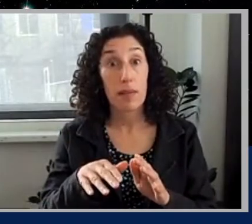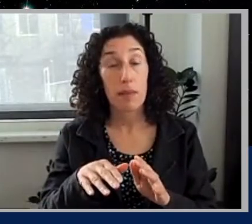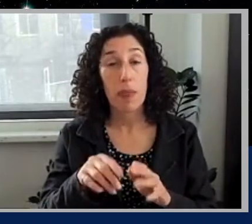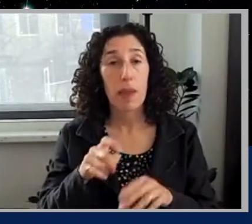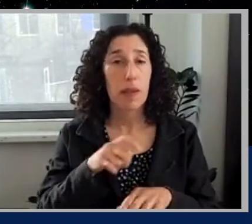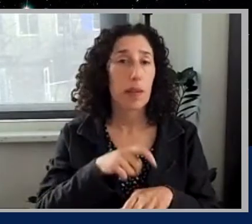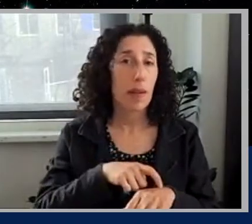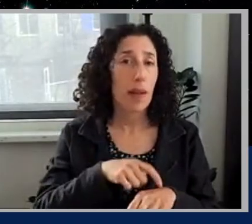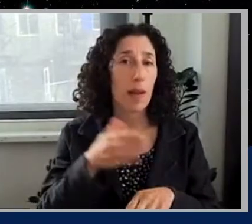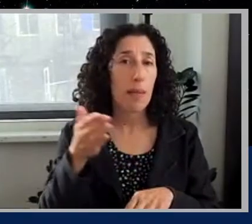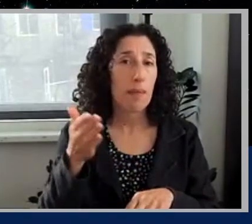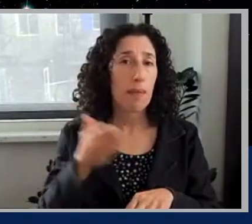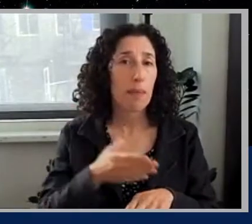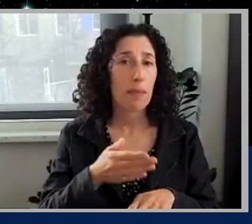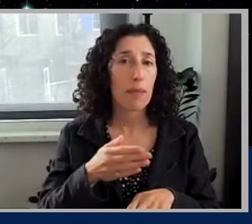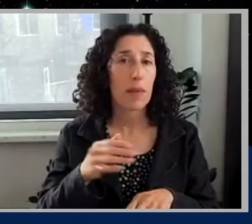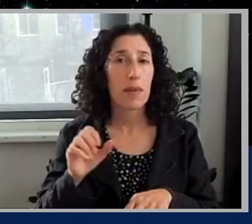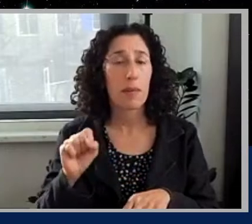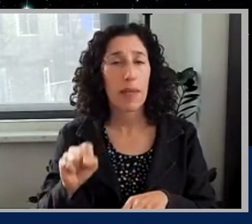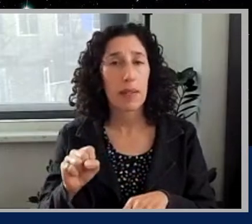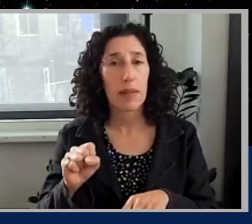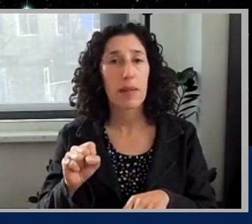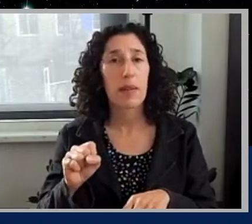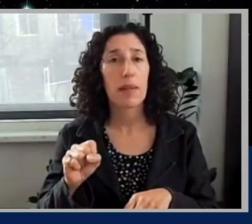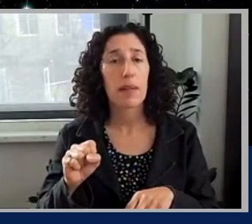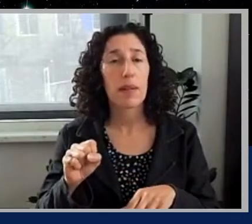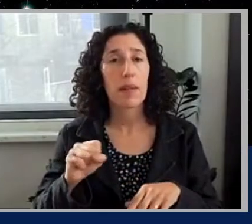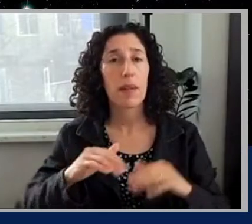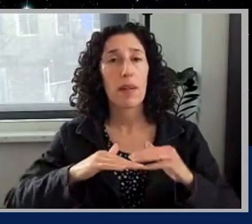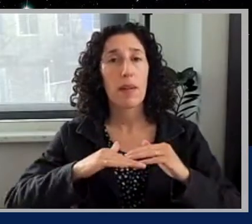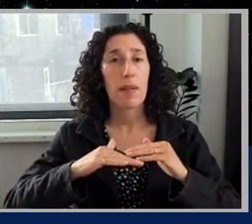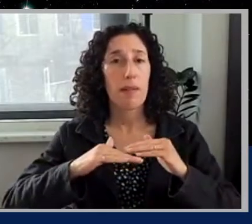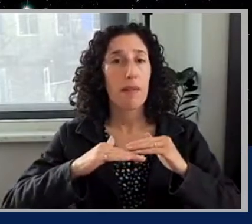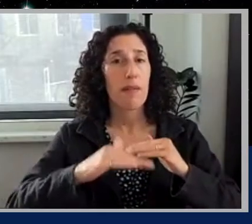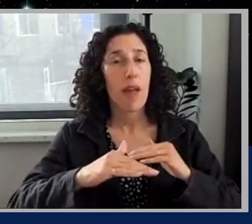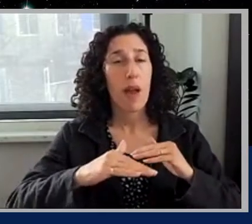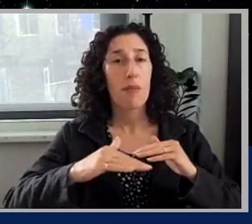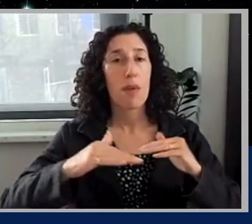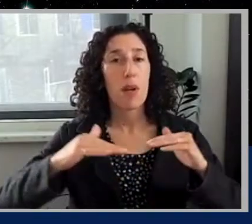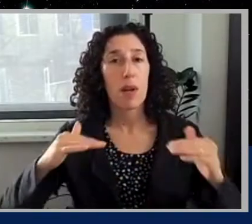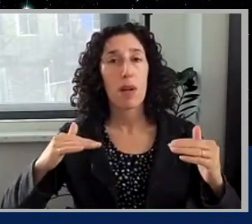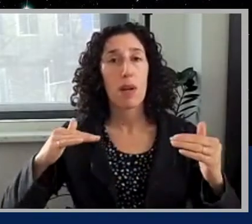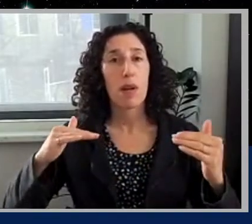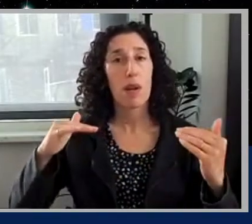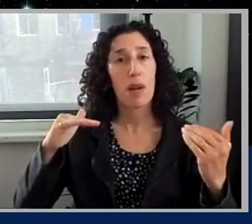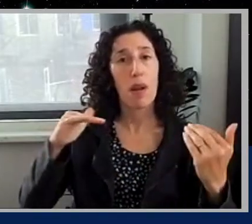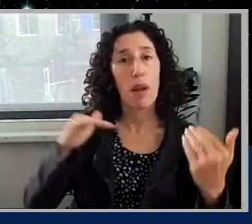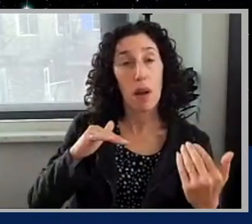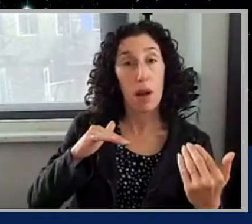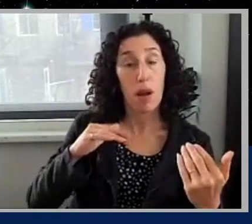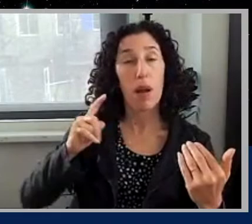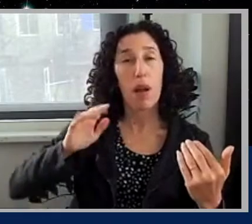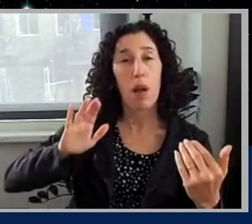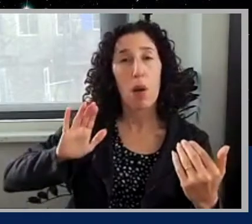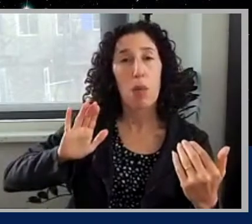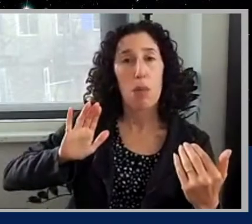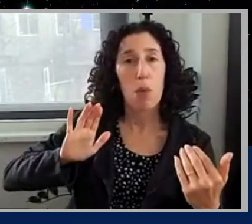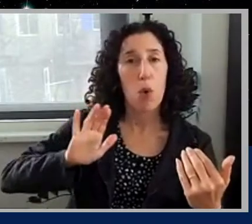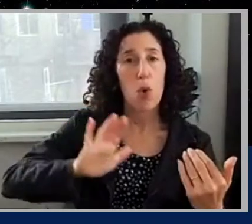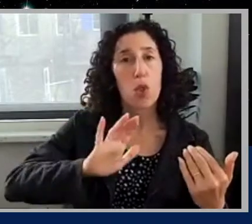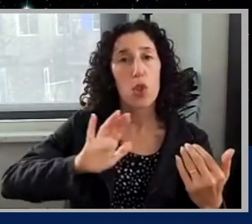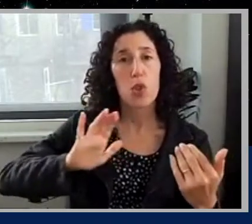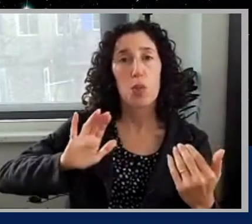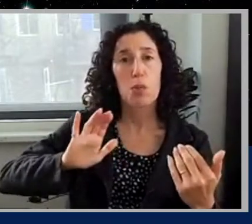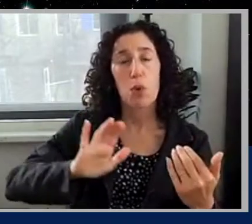mirrors away from each other on Earth, it's pushing Earth radio telescopes away from nearby pulsars that we know their locations